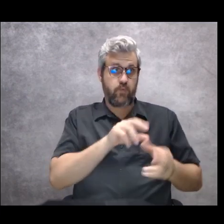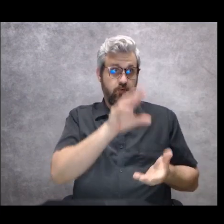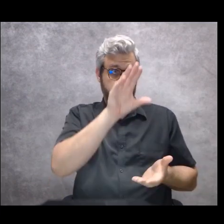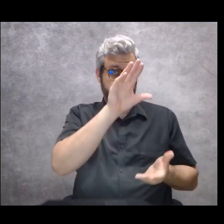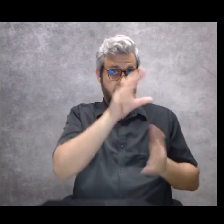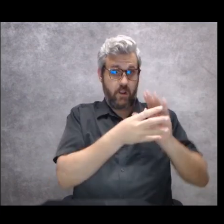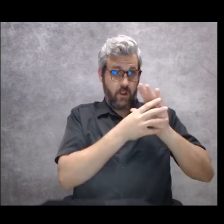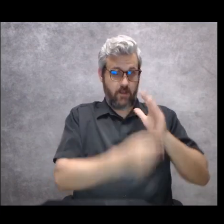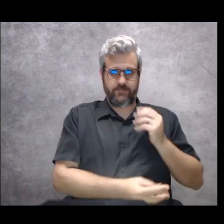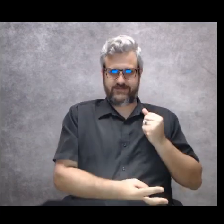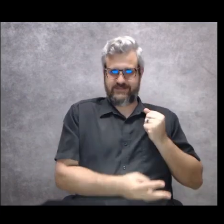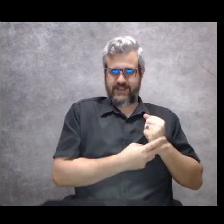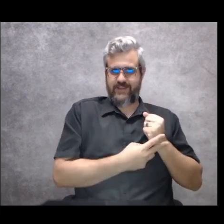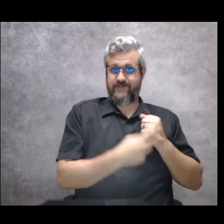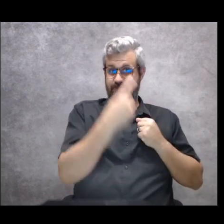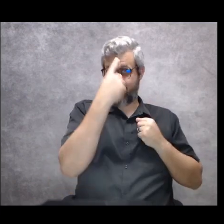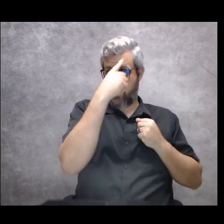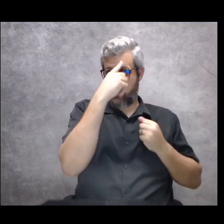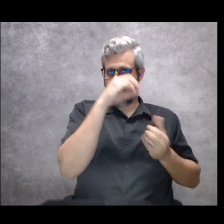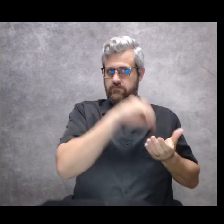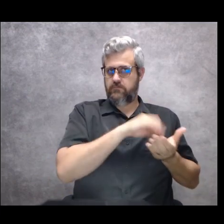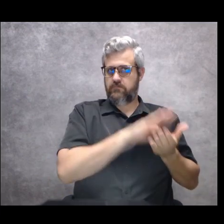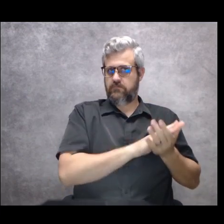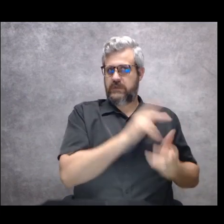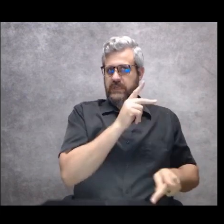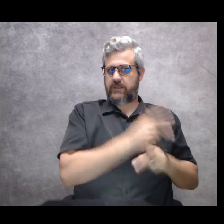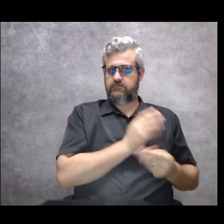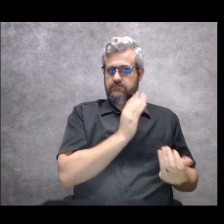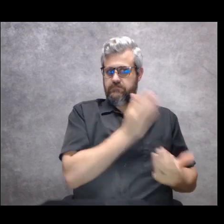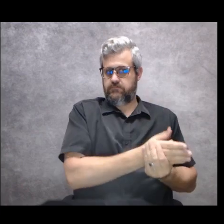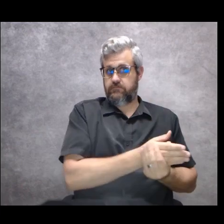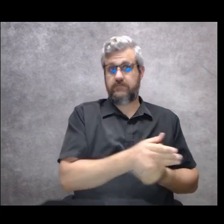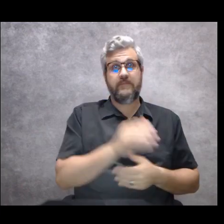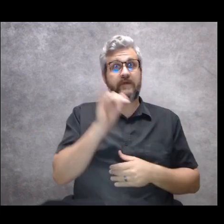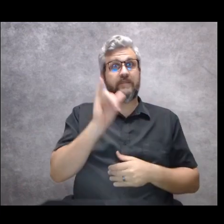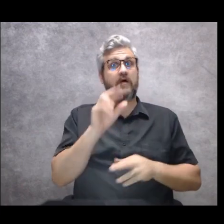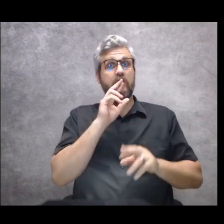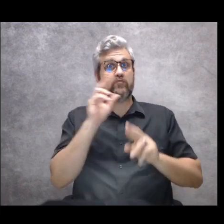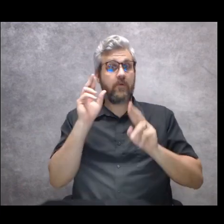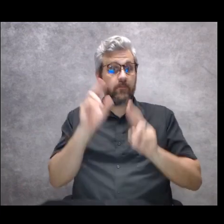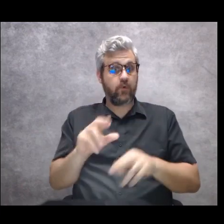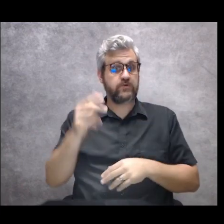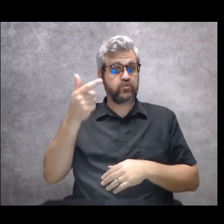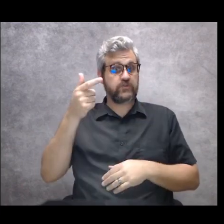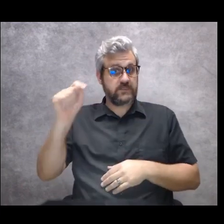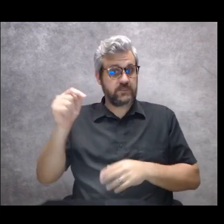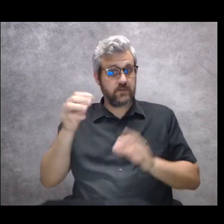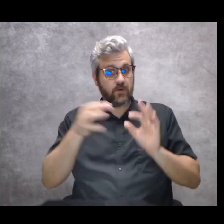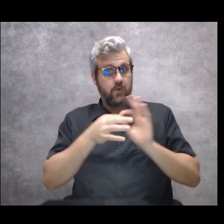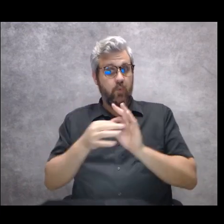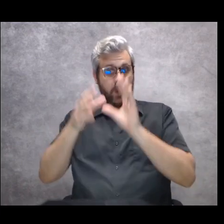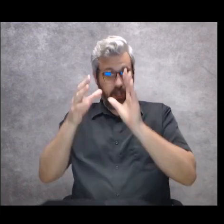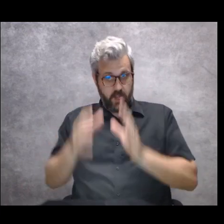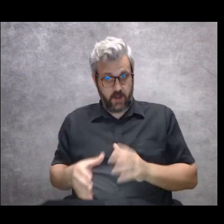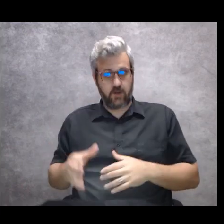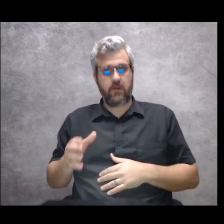For this report, the GT coordinator will initial that all data is correct for the school report card.